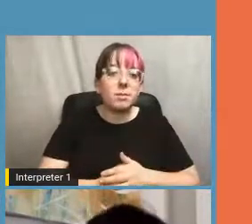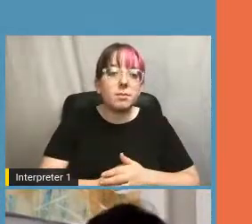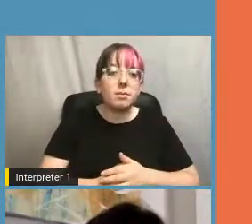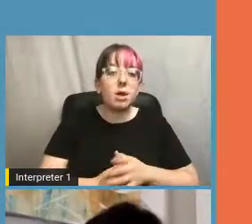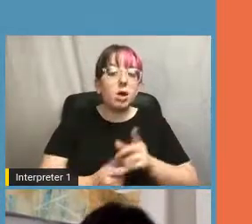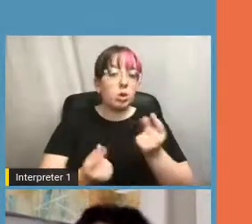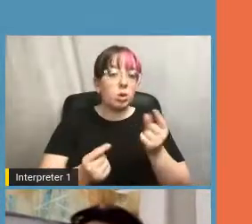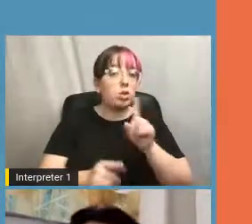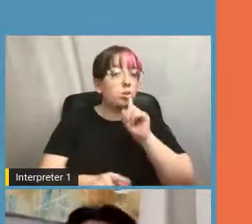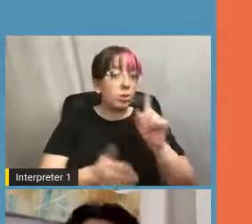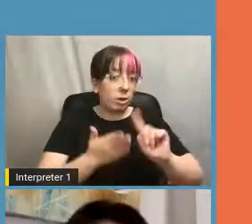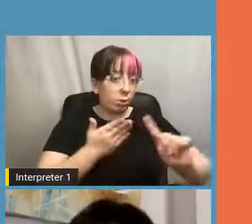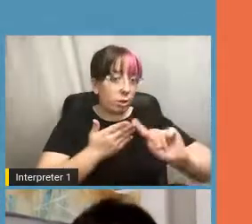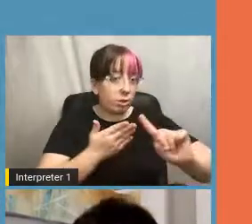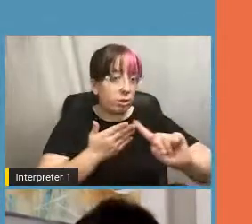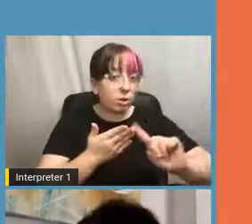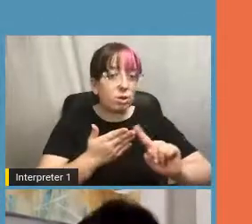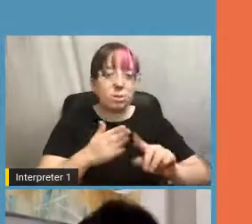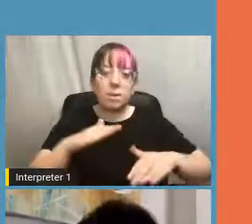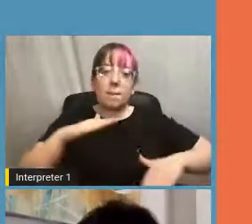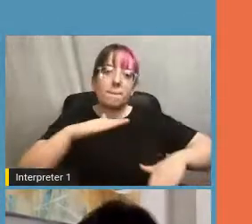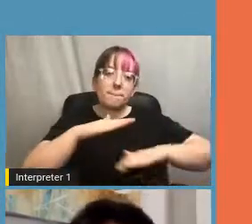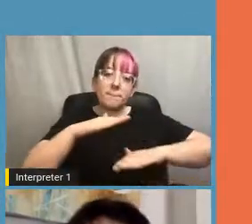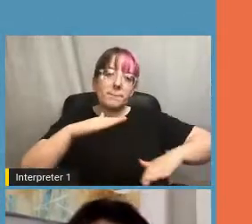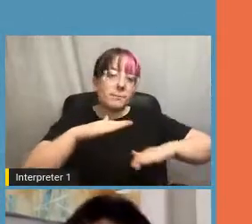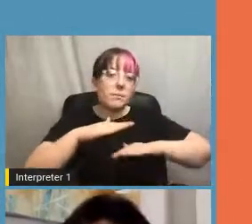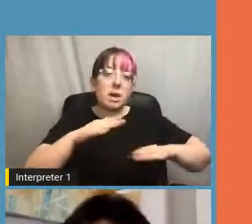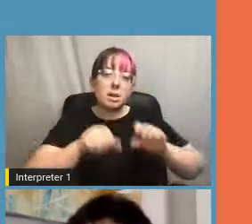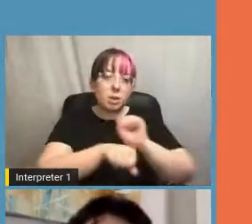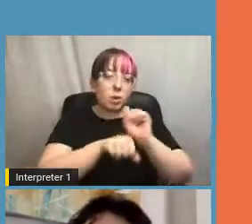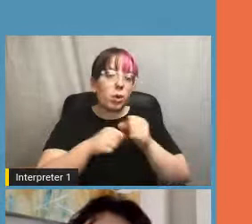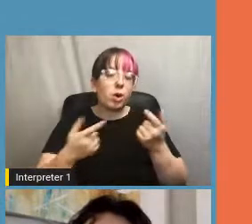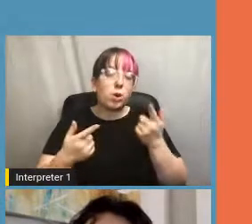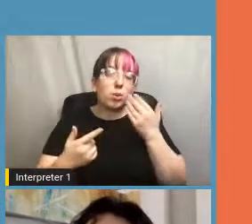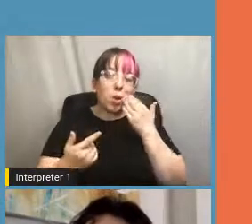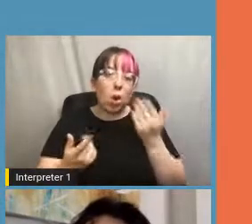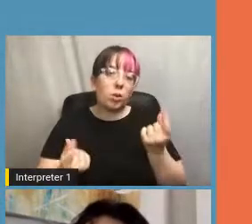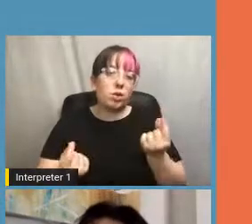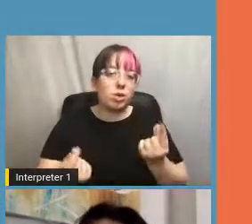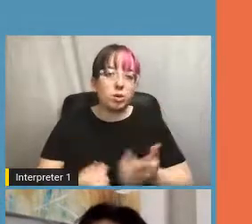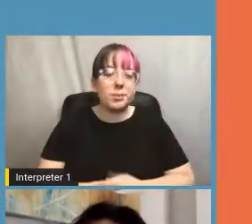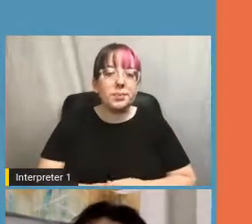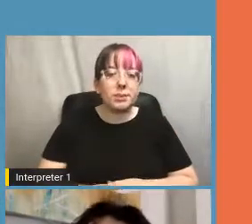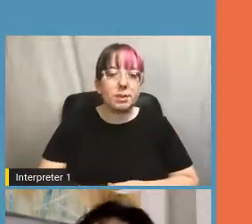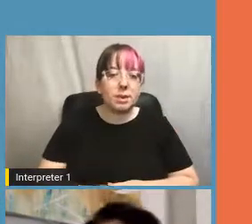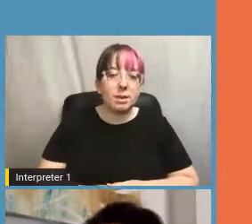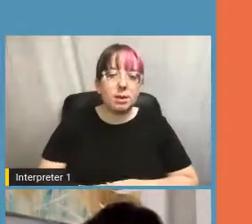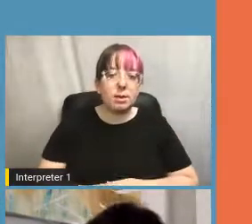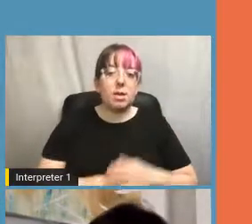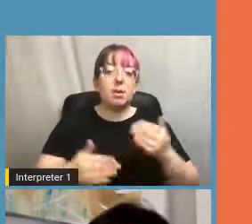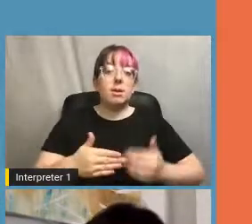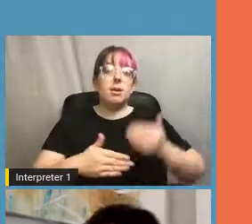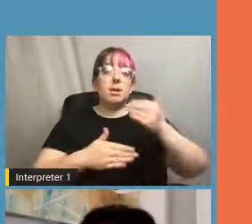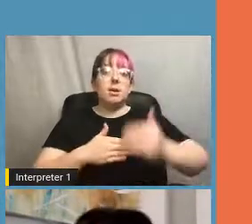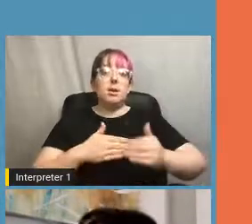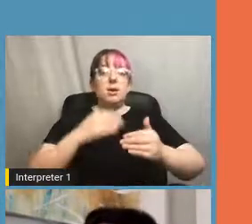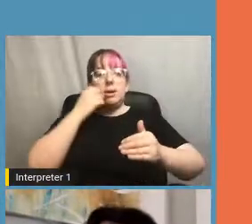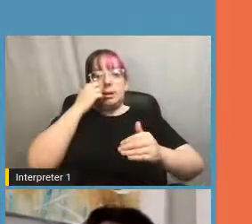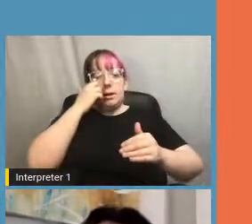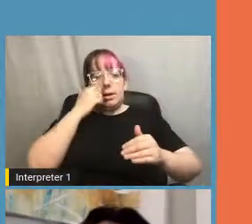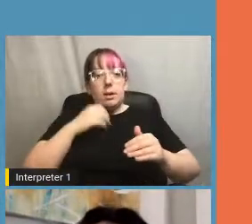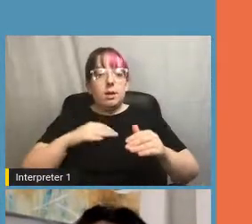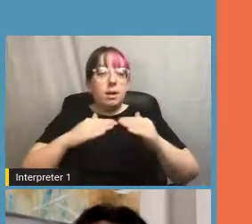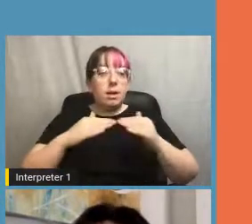research. That's just basic curatorial work. You know how to do it. Then we go to stage 2. And in stage